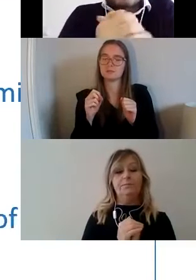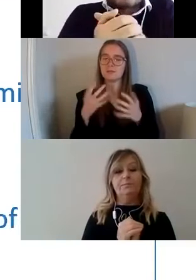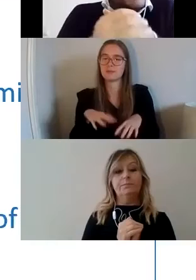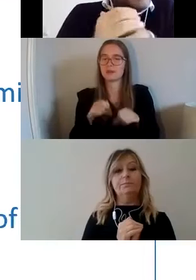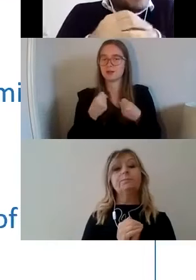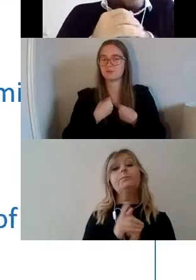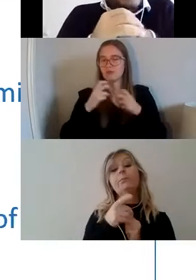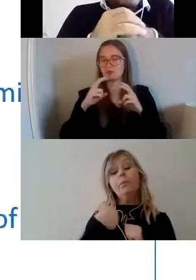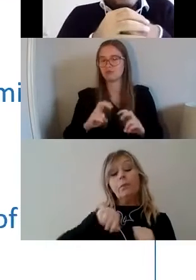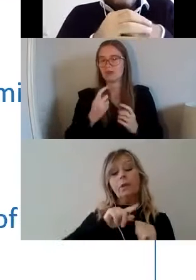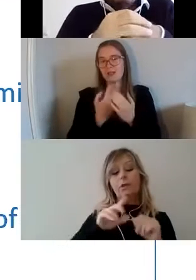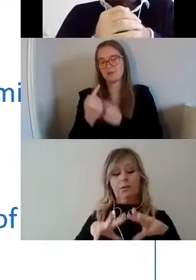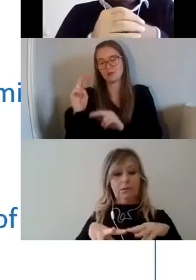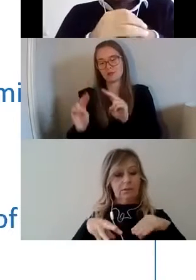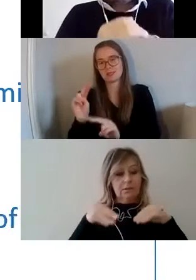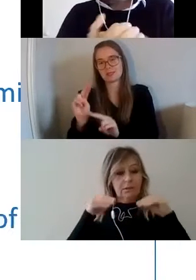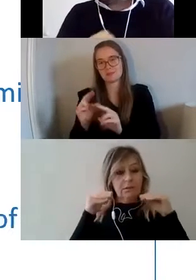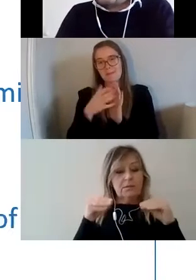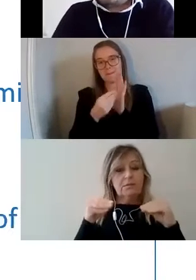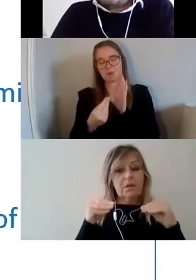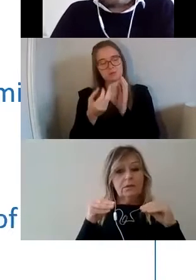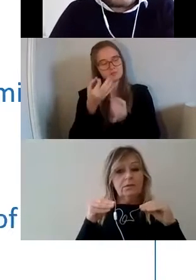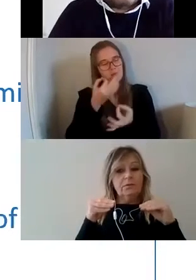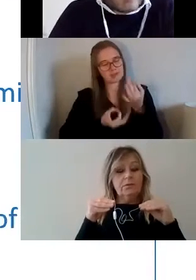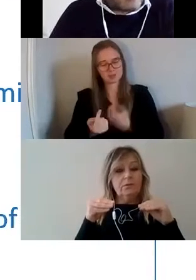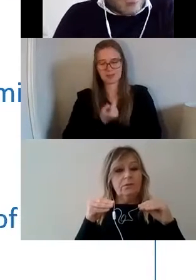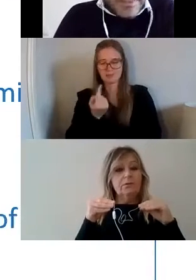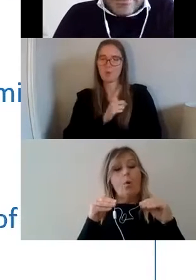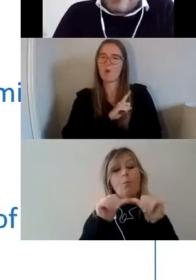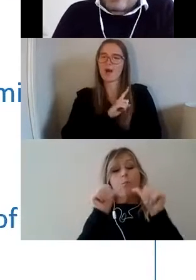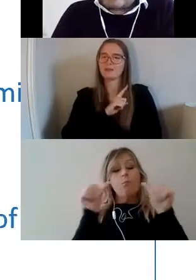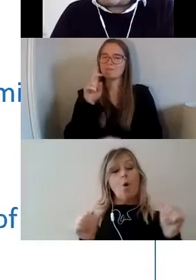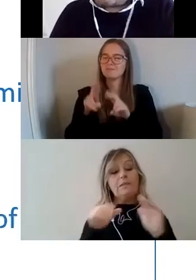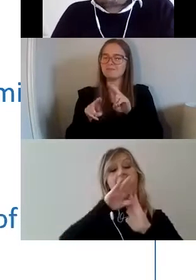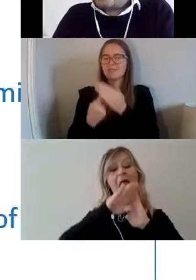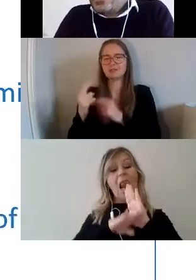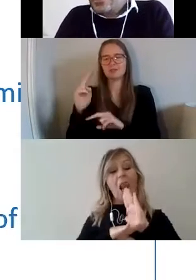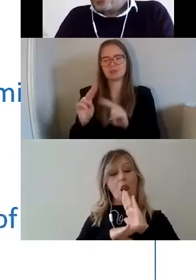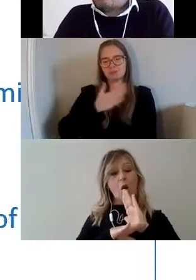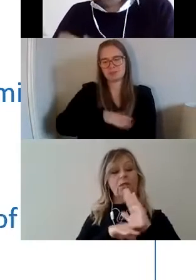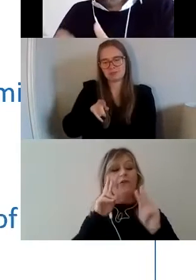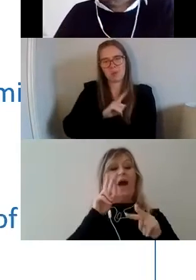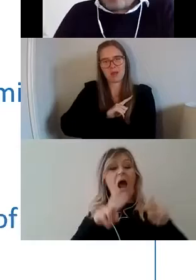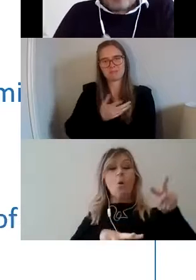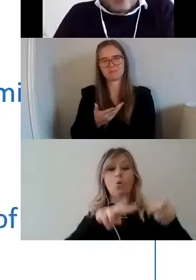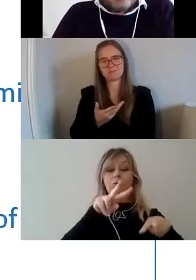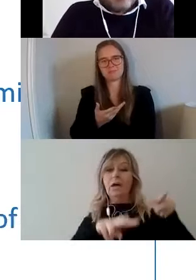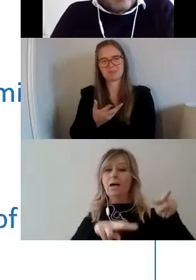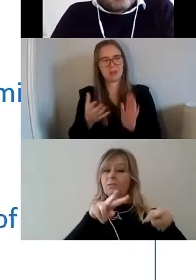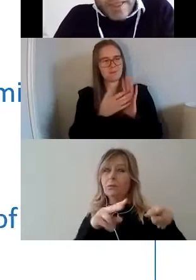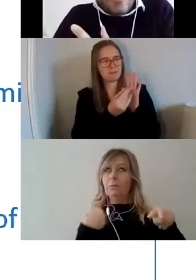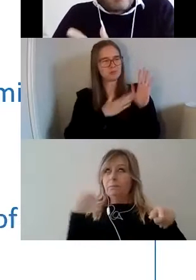our individual assessment model asking ourselves why do we need an individual assessment procedure, and why do we need a model